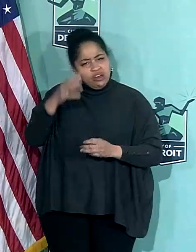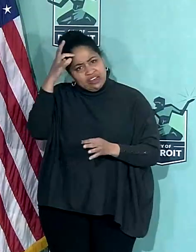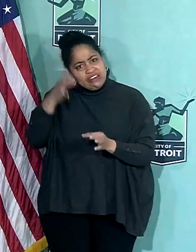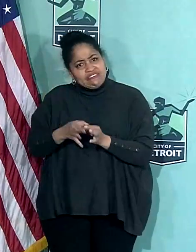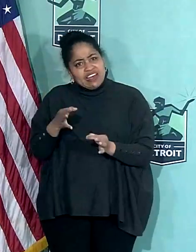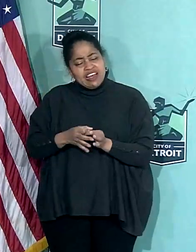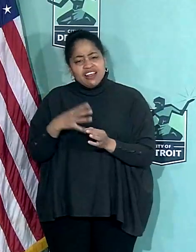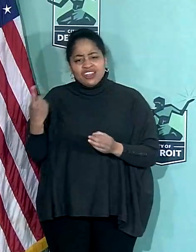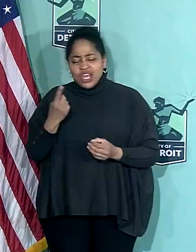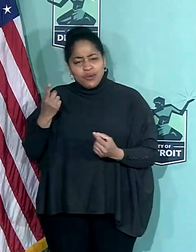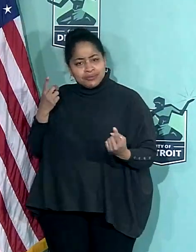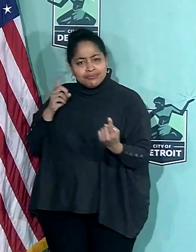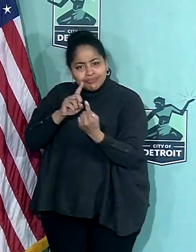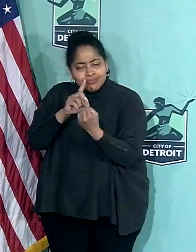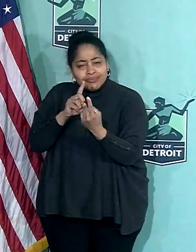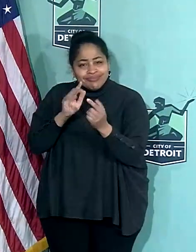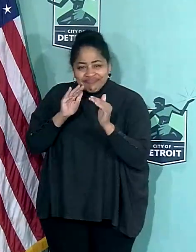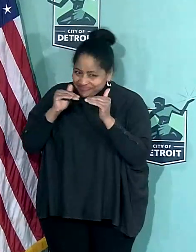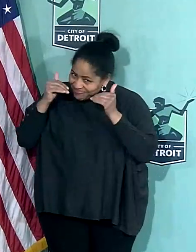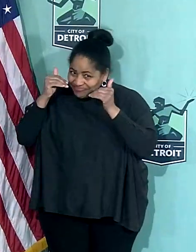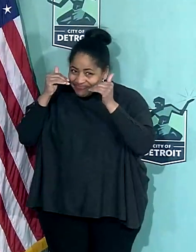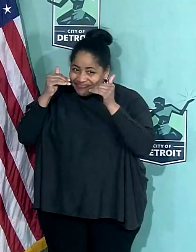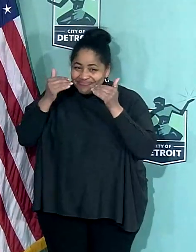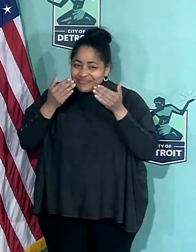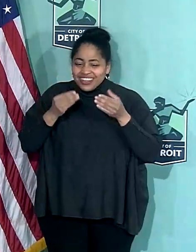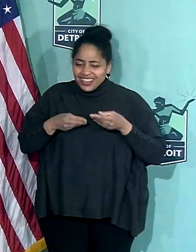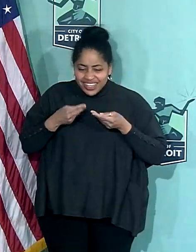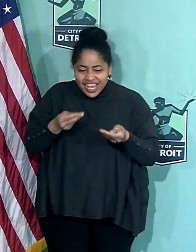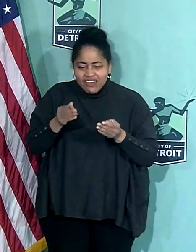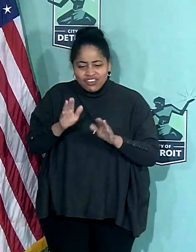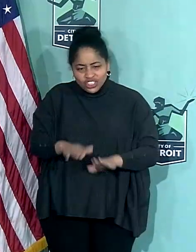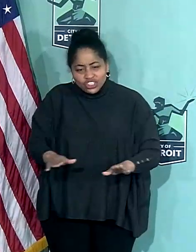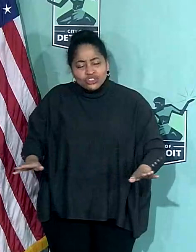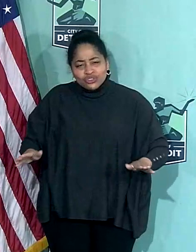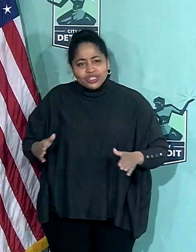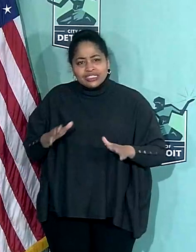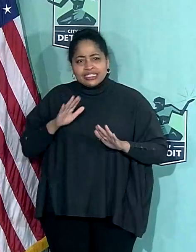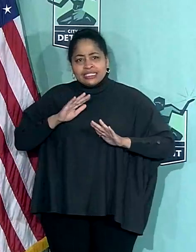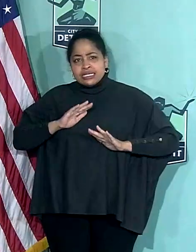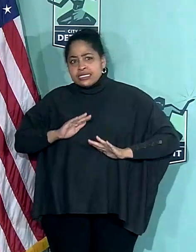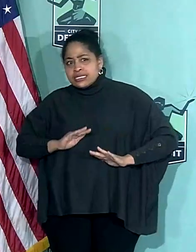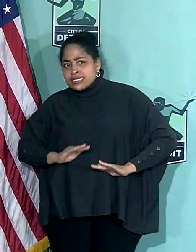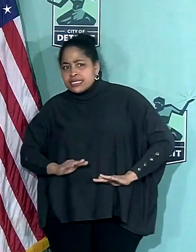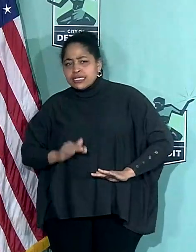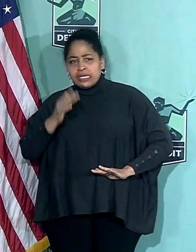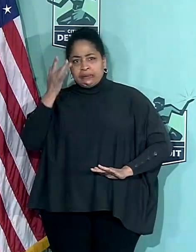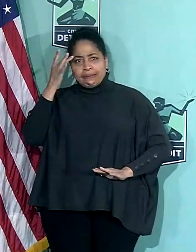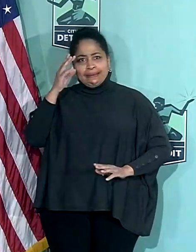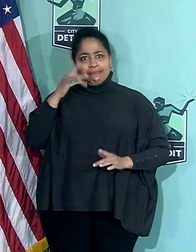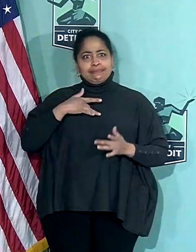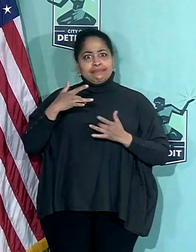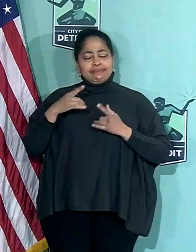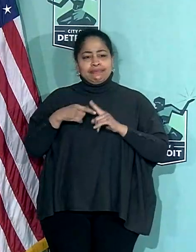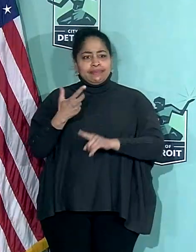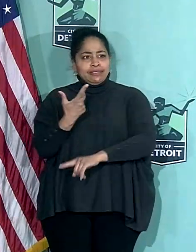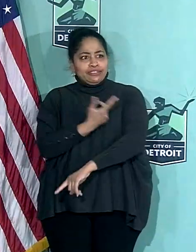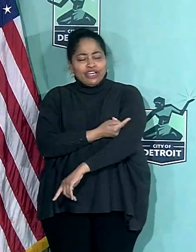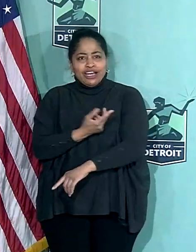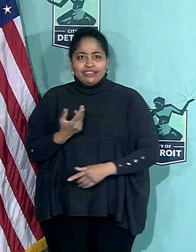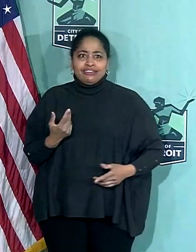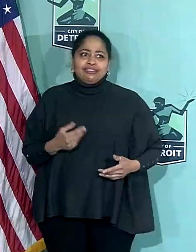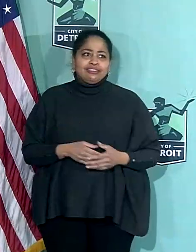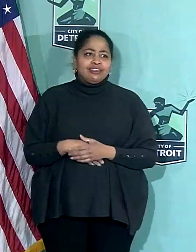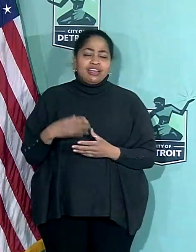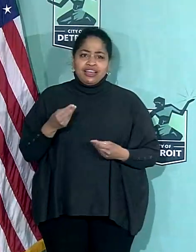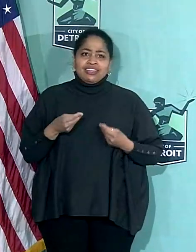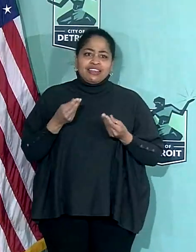huge smile and put those children at ease. And given how much the